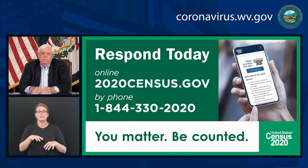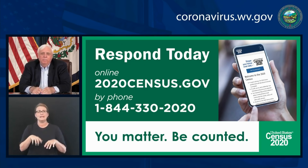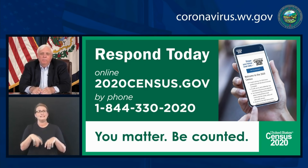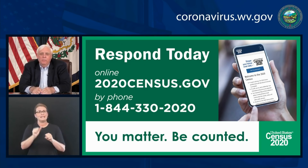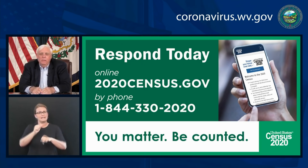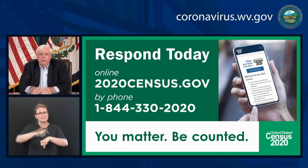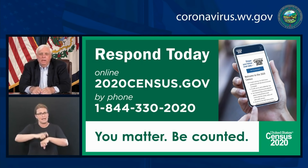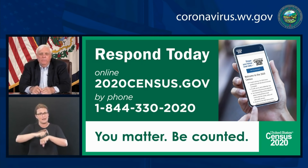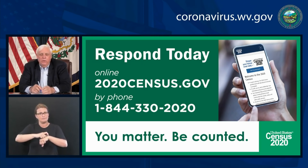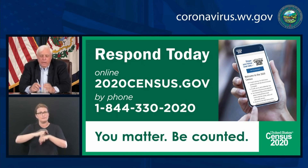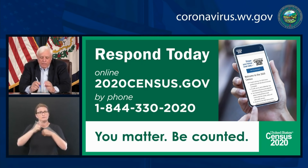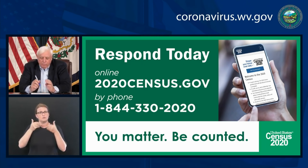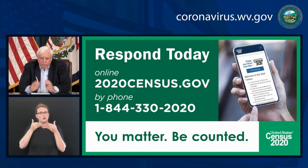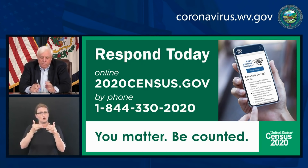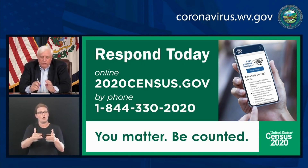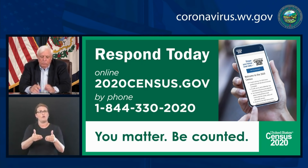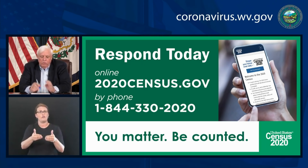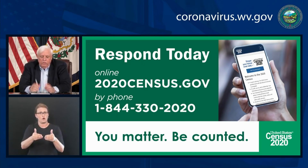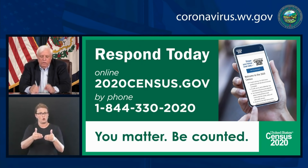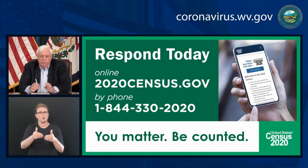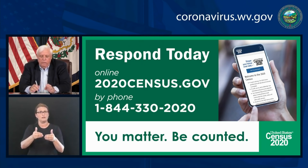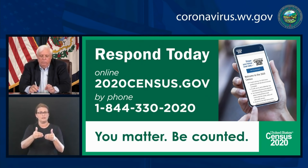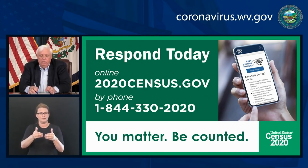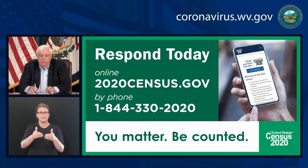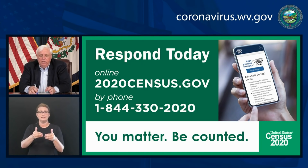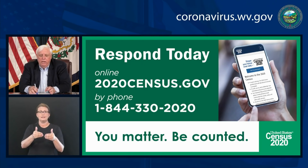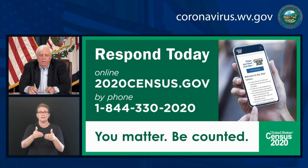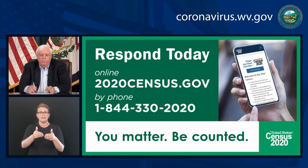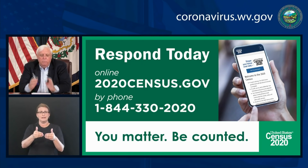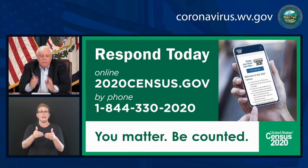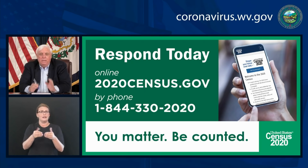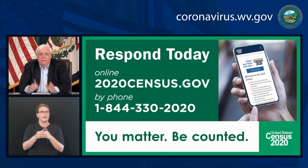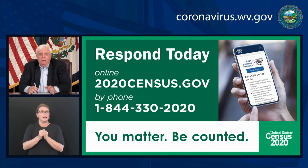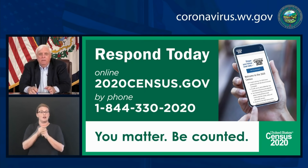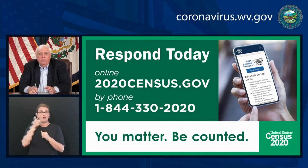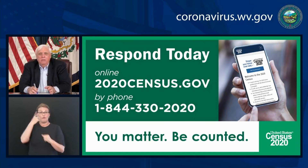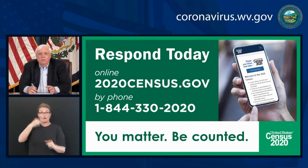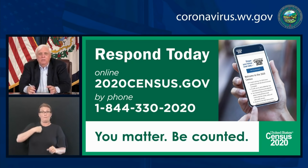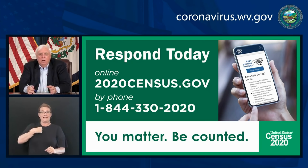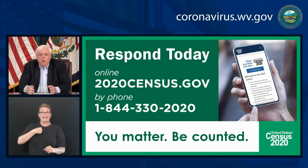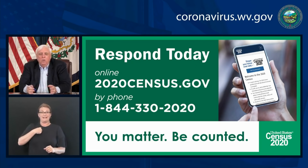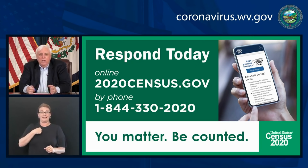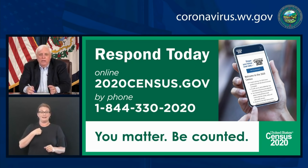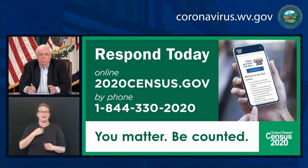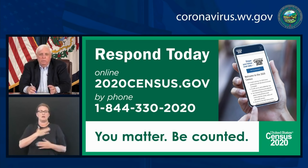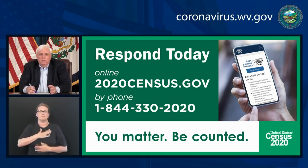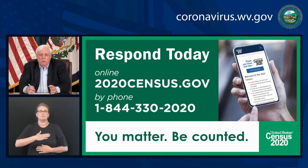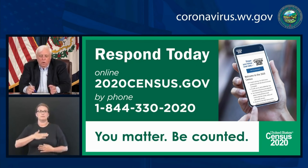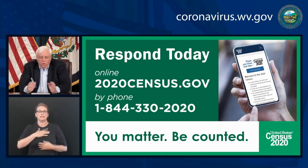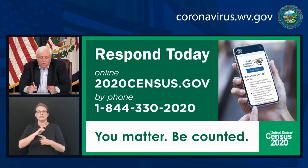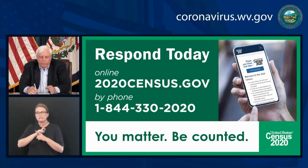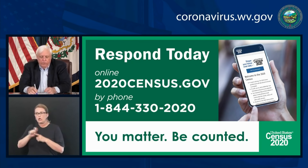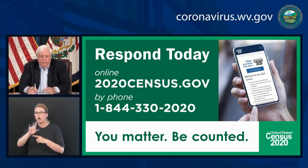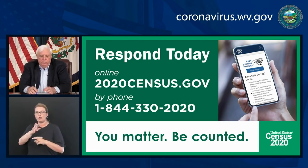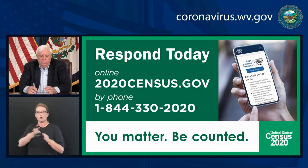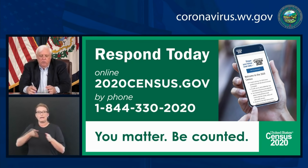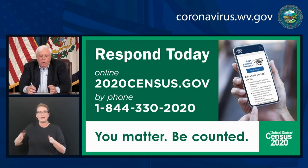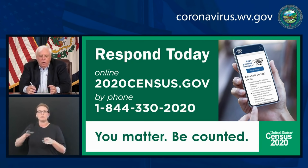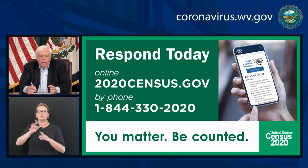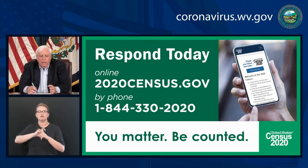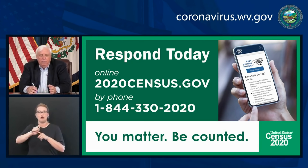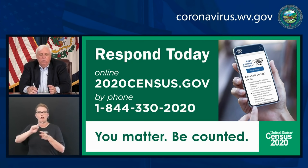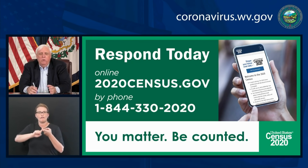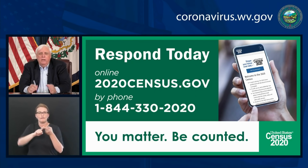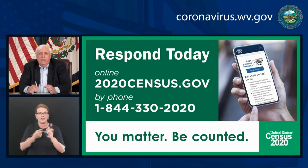heed. And if you absolutely want to do something for me, call neighbors, call your friends,